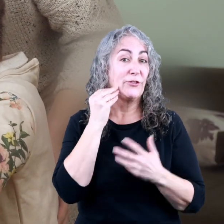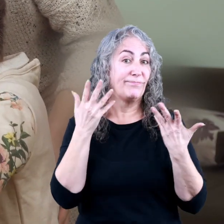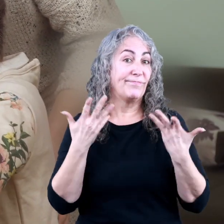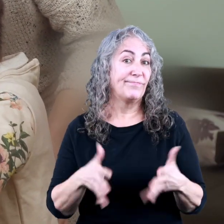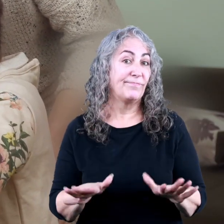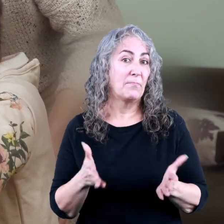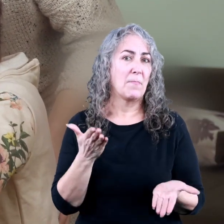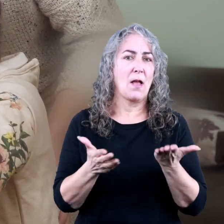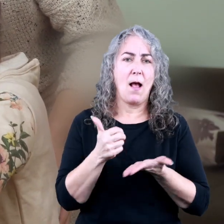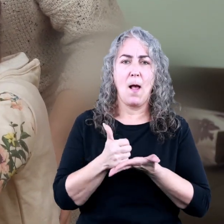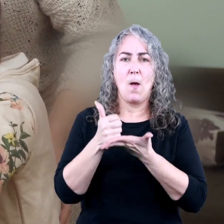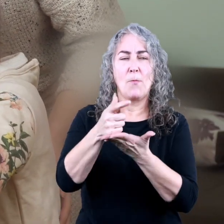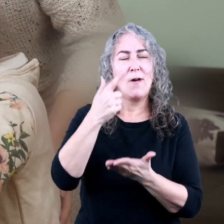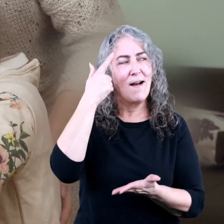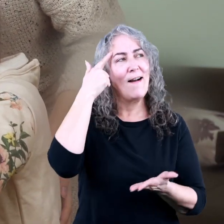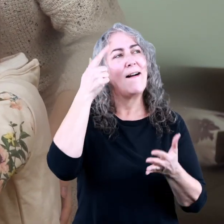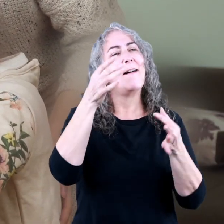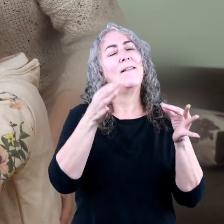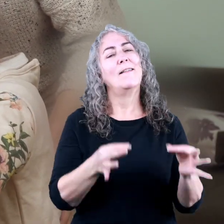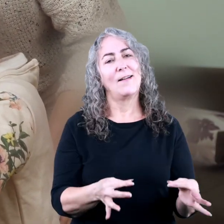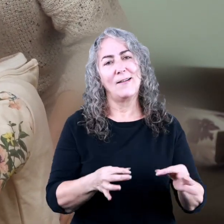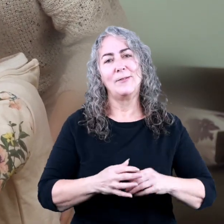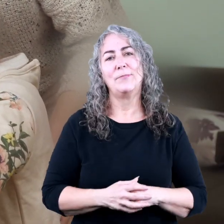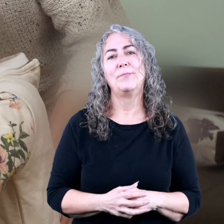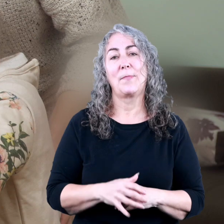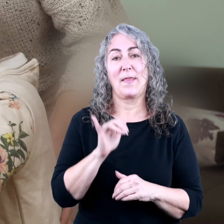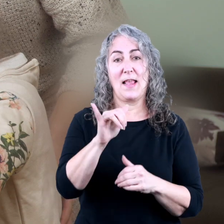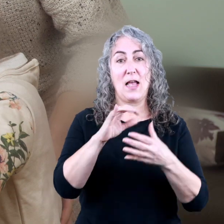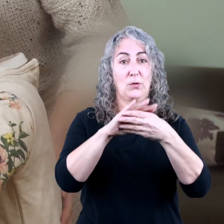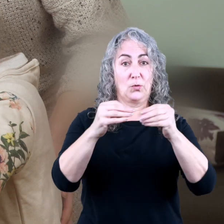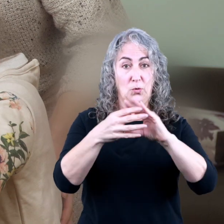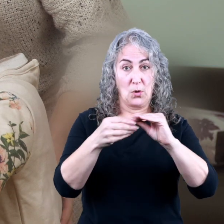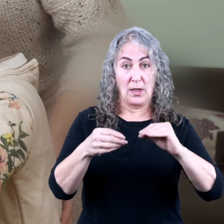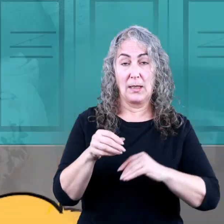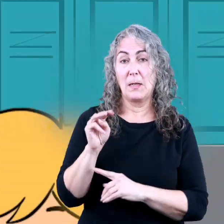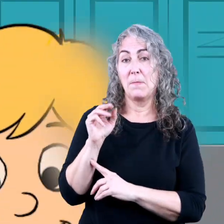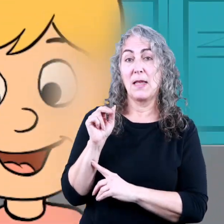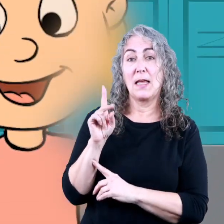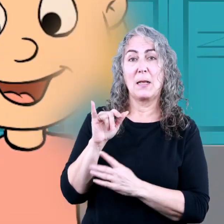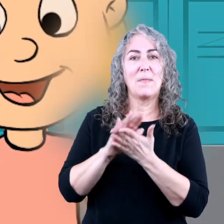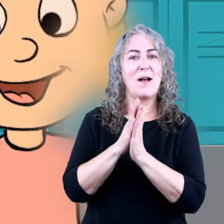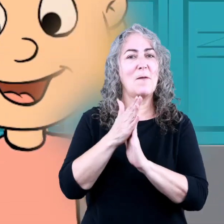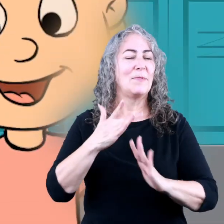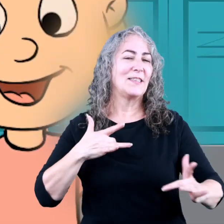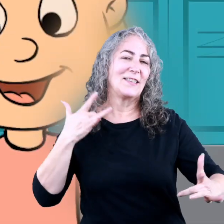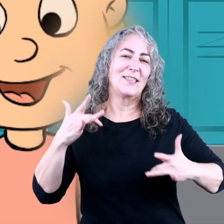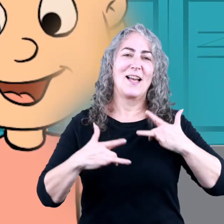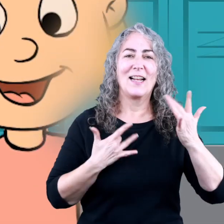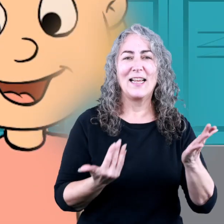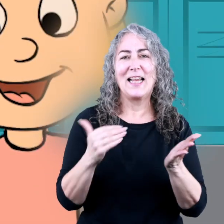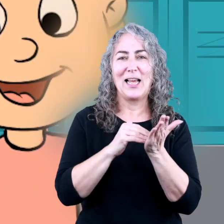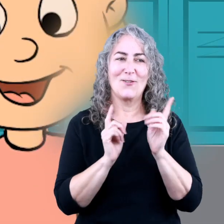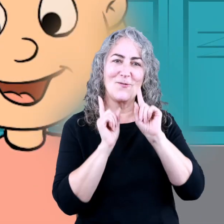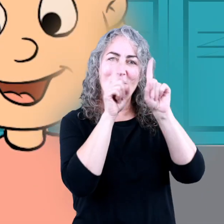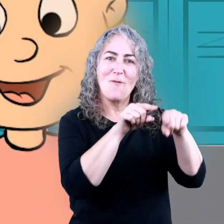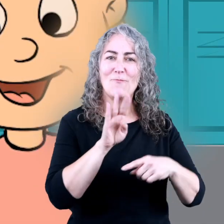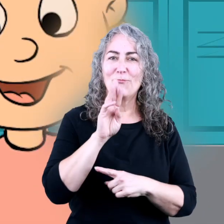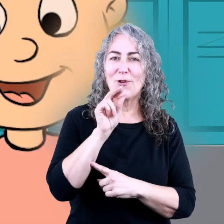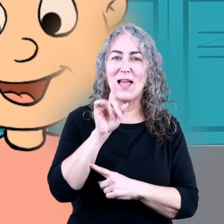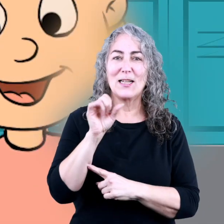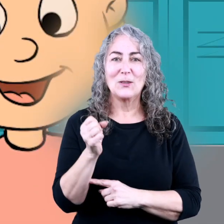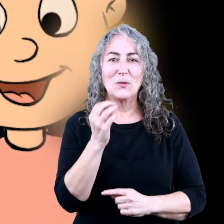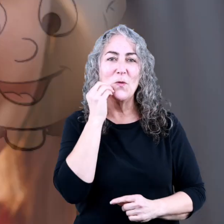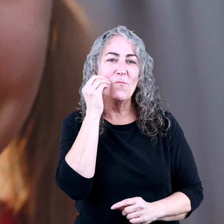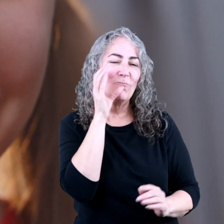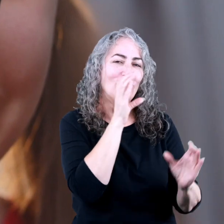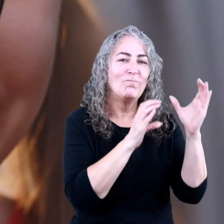personal experience might have helped you make that inference for this story. And Mandy becoming excited again to go to Bradley's